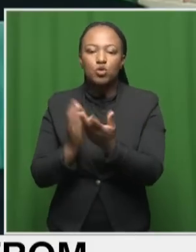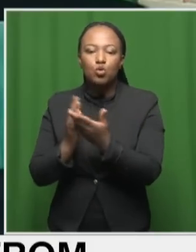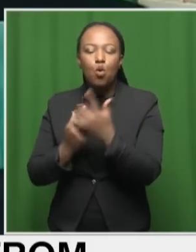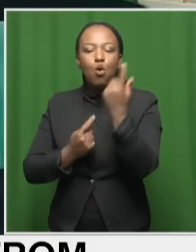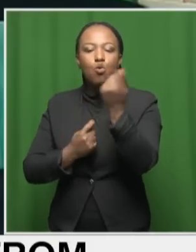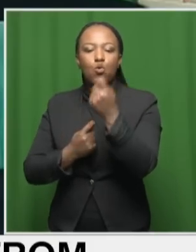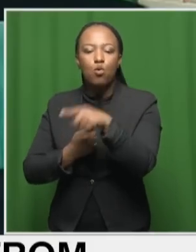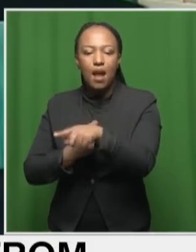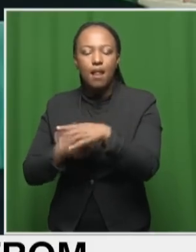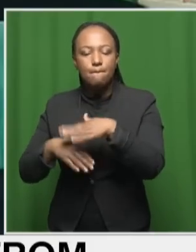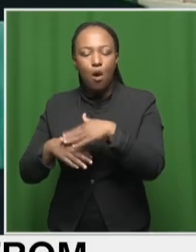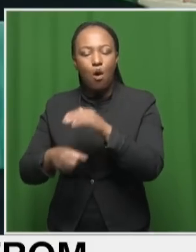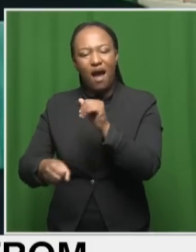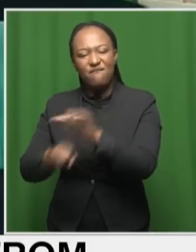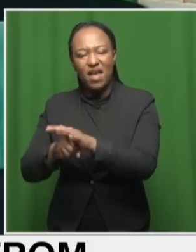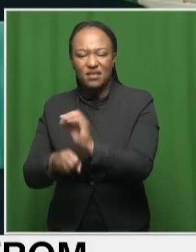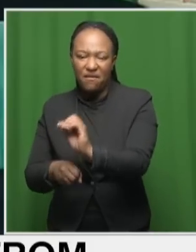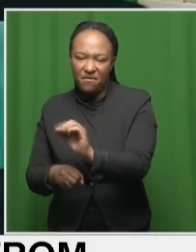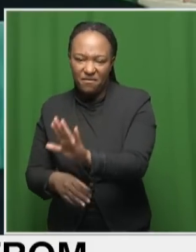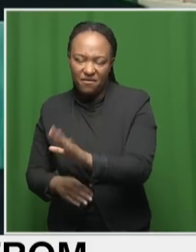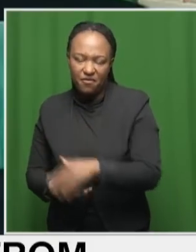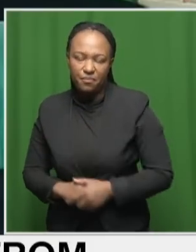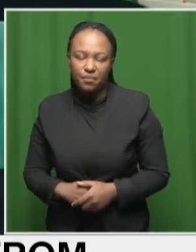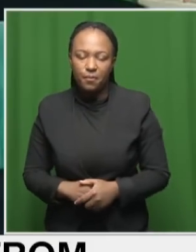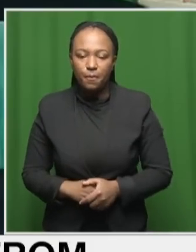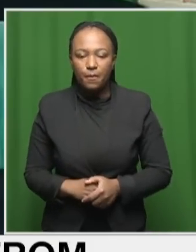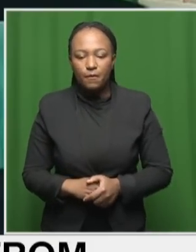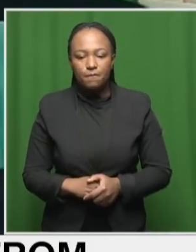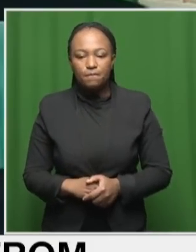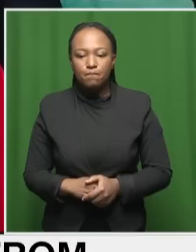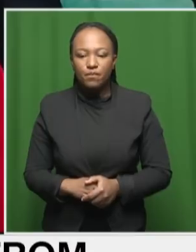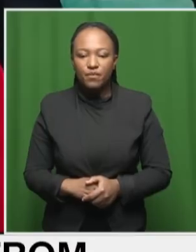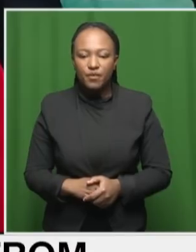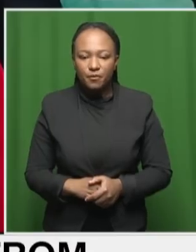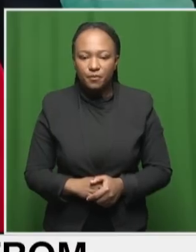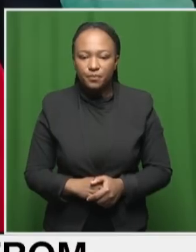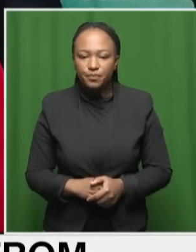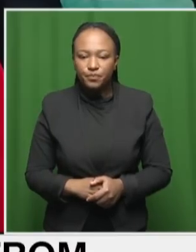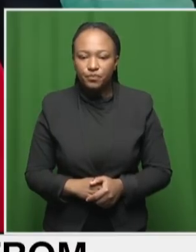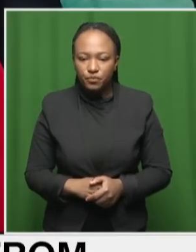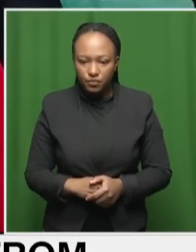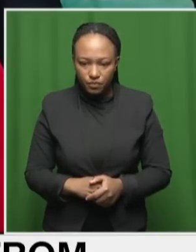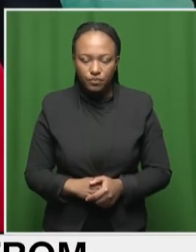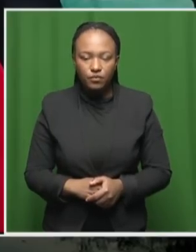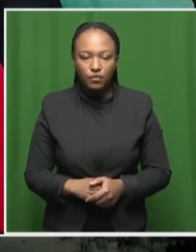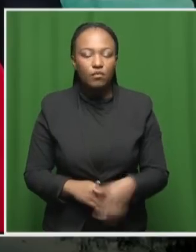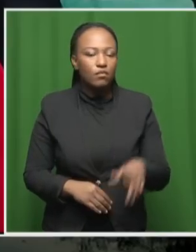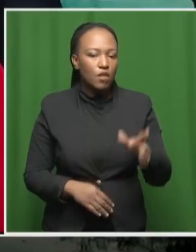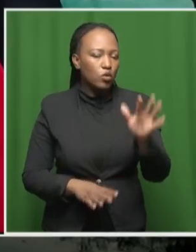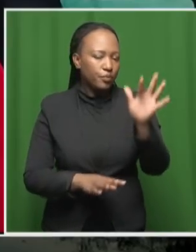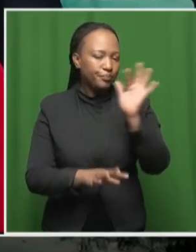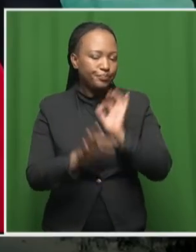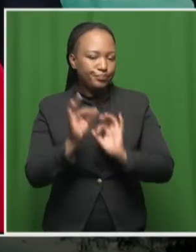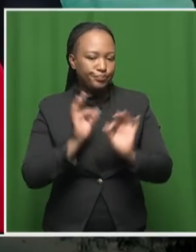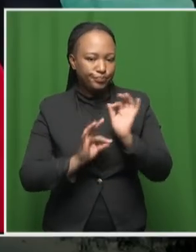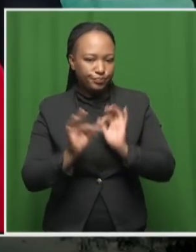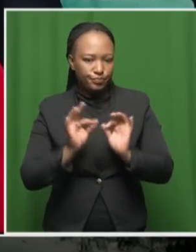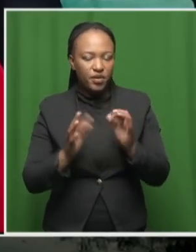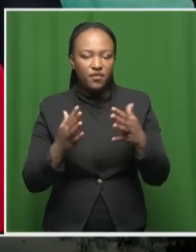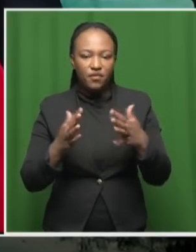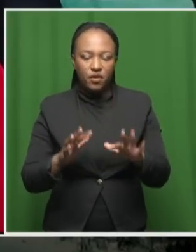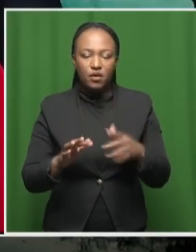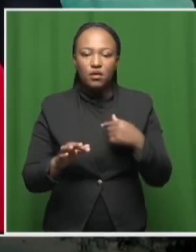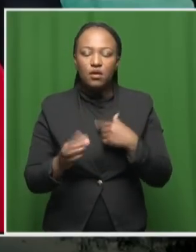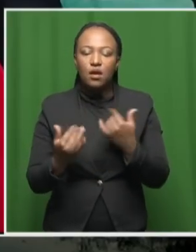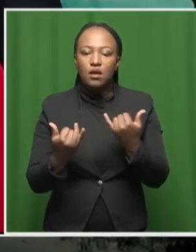more rural areas and no-fee schools. So, just to start with what you spoke about in terms of,